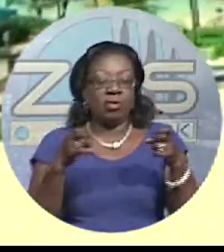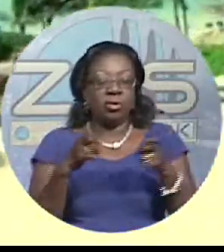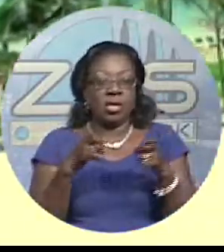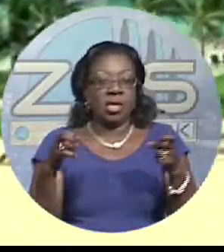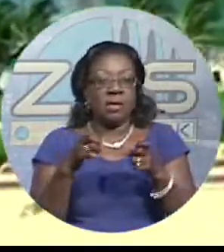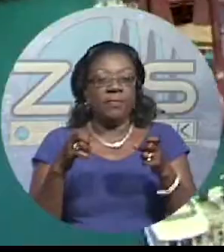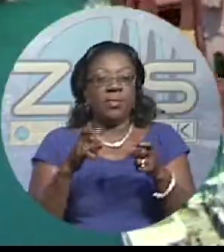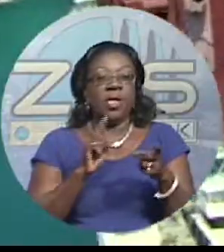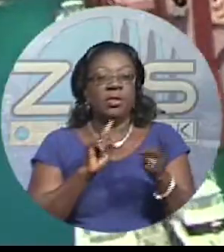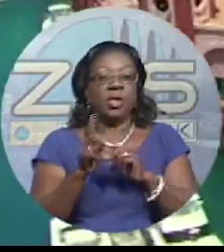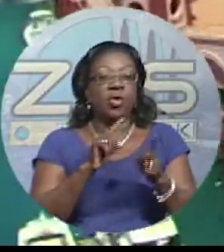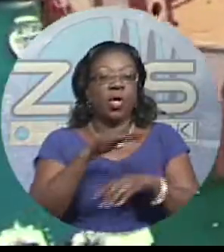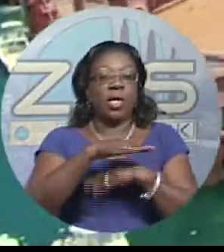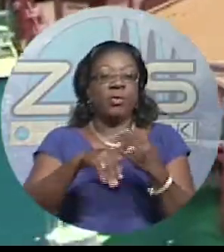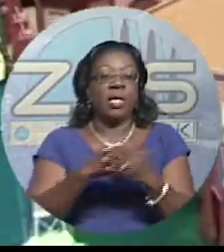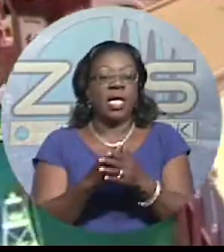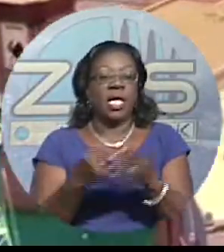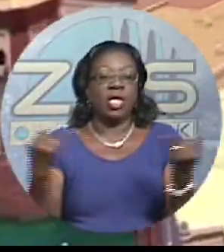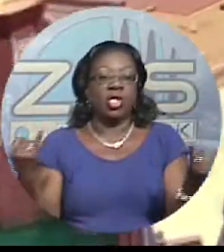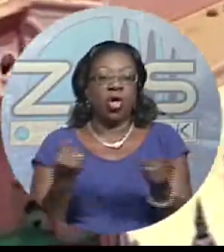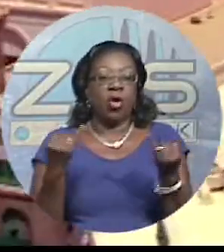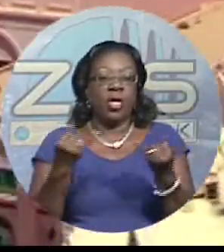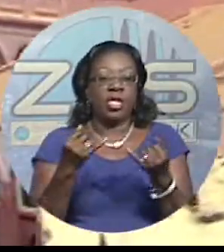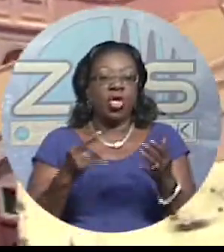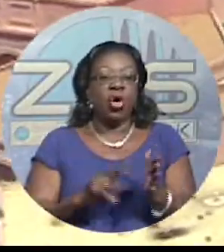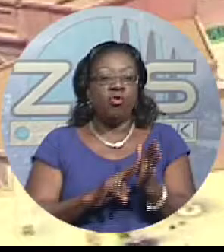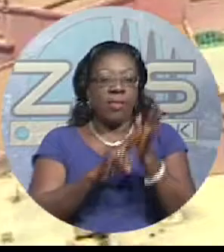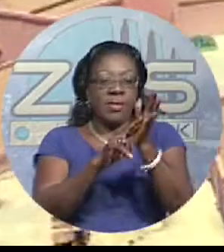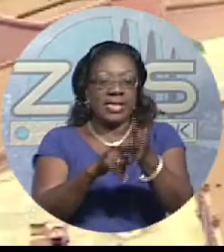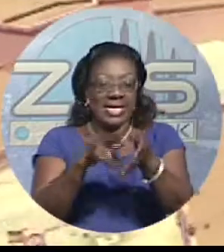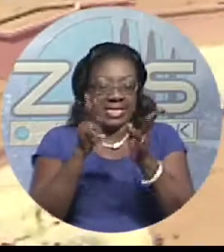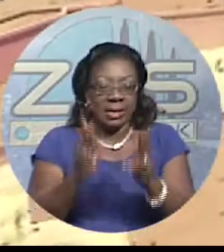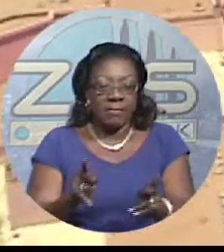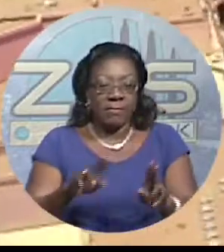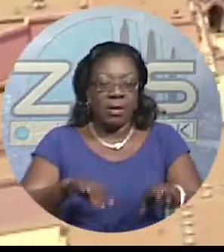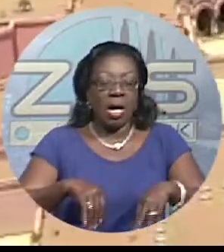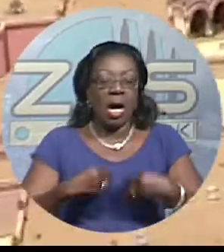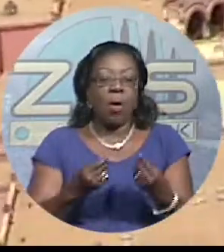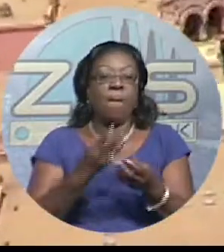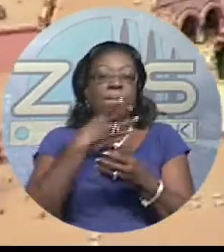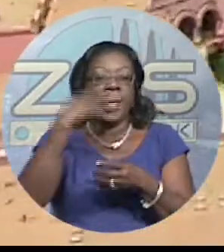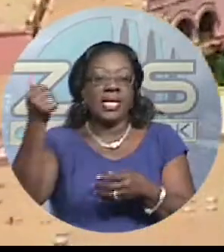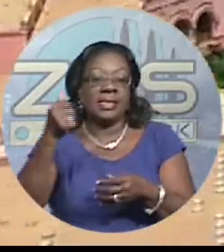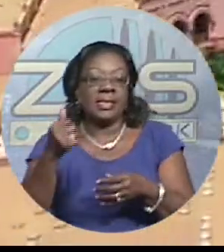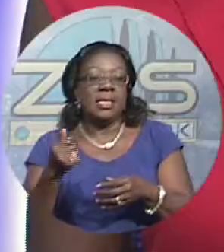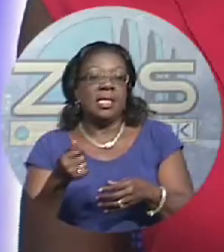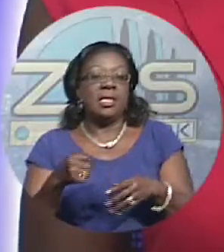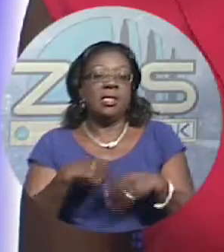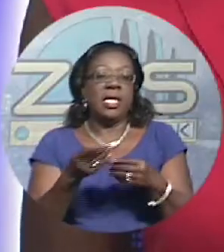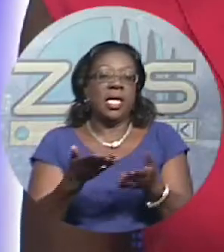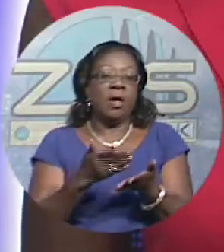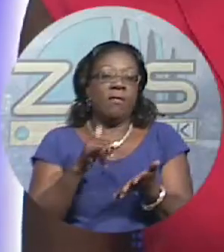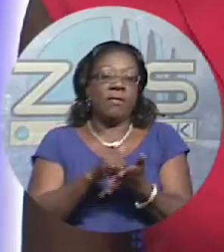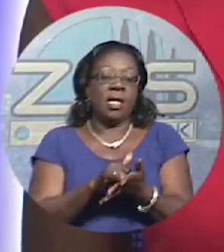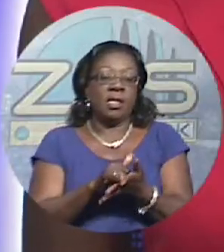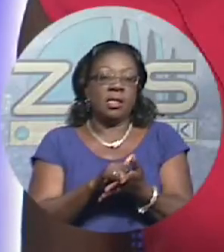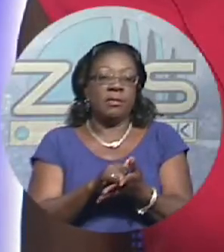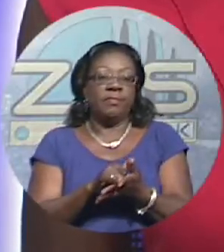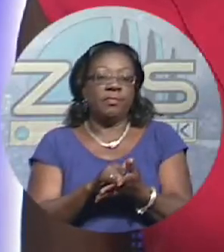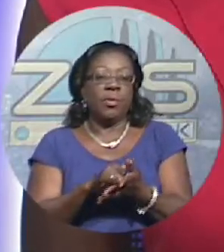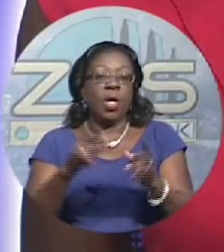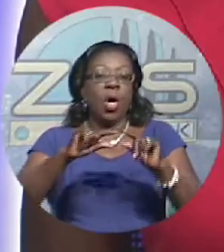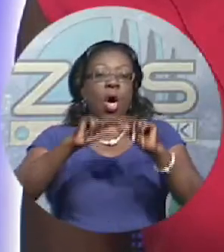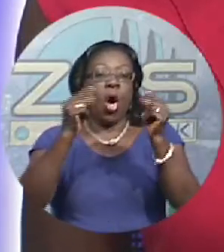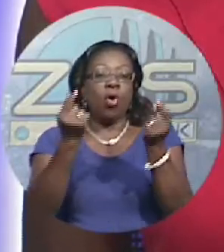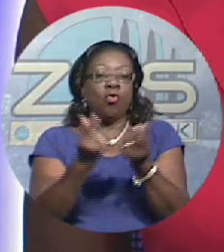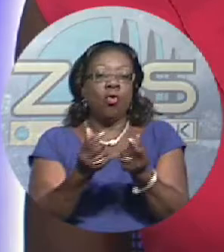with insurance representatives to determine how best to compensate the major entities. From the crime beat, a group of Jamaican